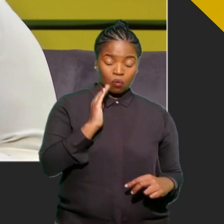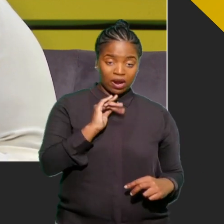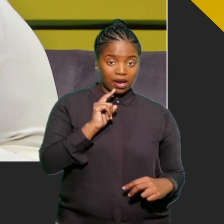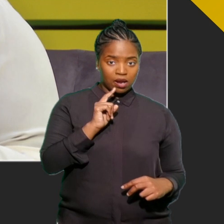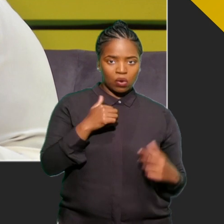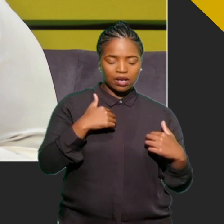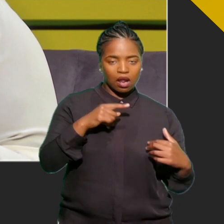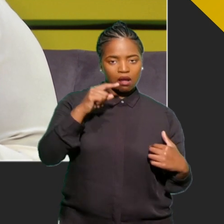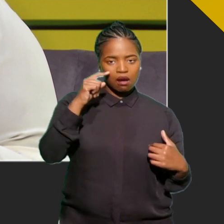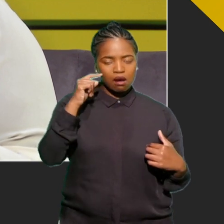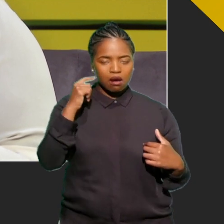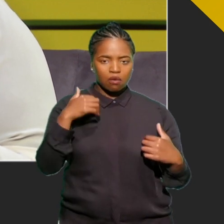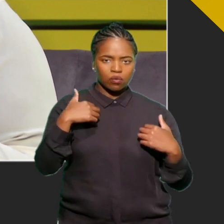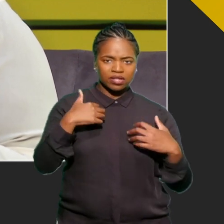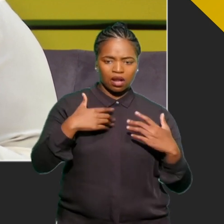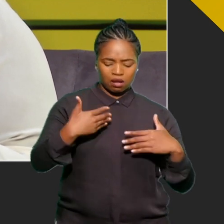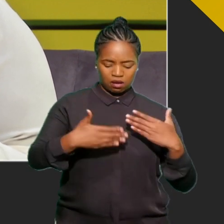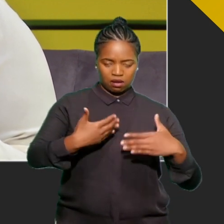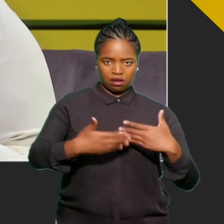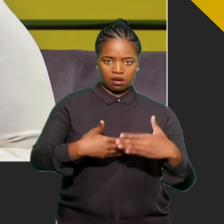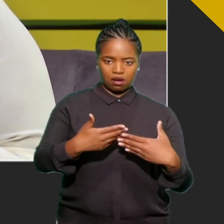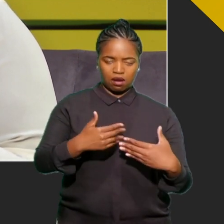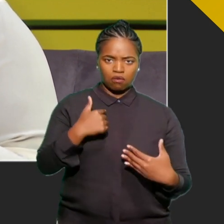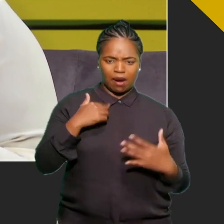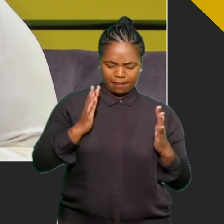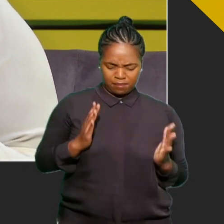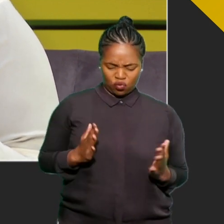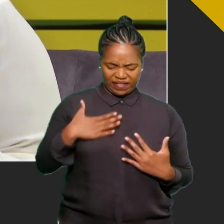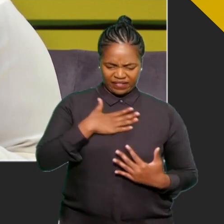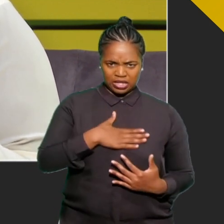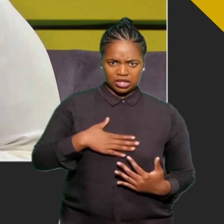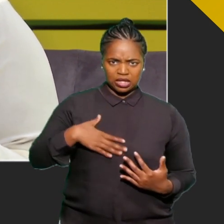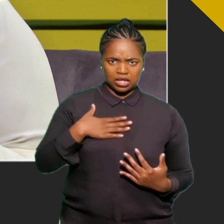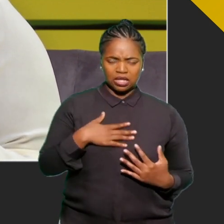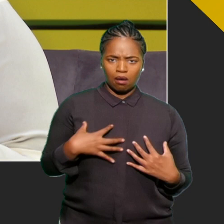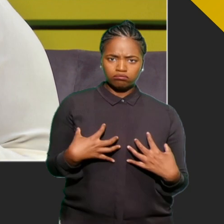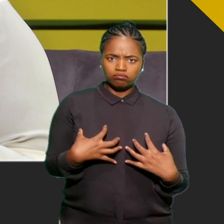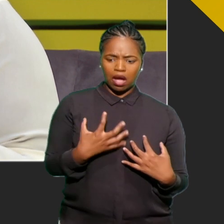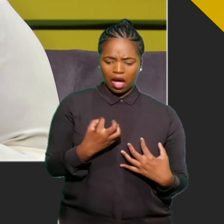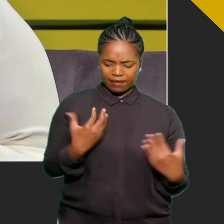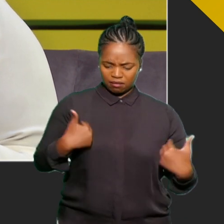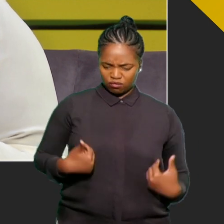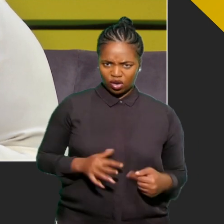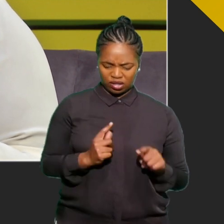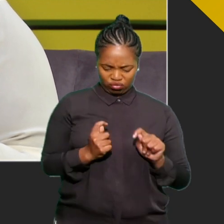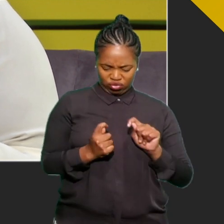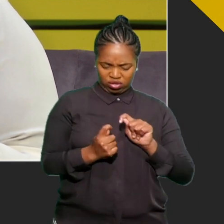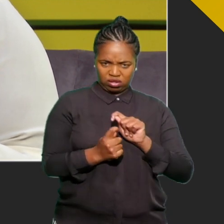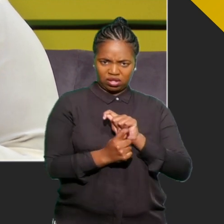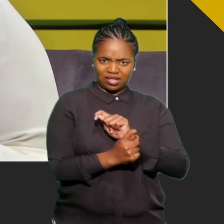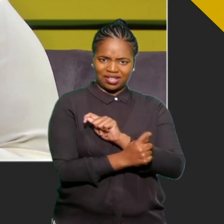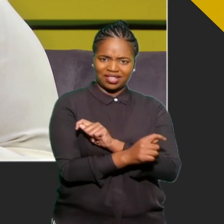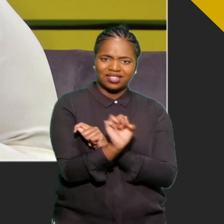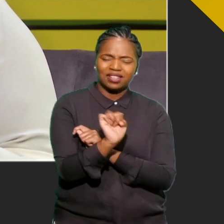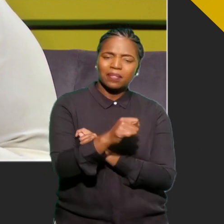adolescence, when a person is an adolescent, they're exploring themselves. They're trying to figure out what kind of person they are. And that also means that